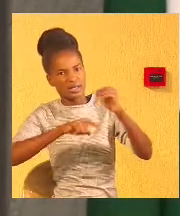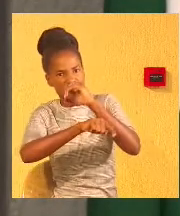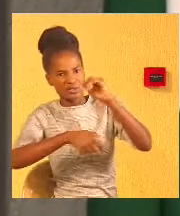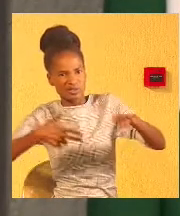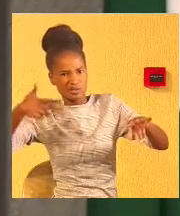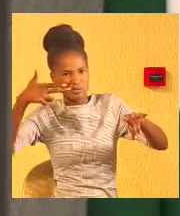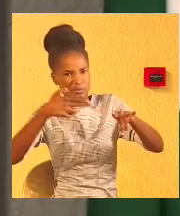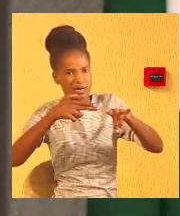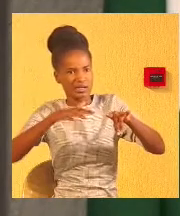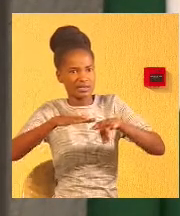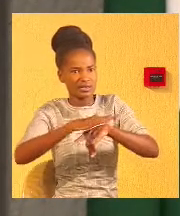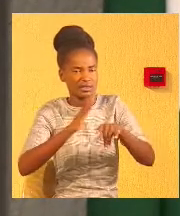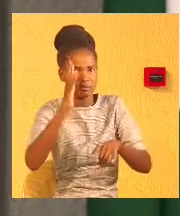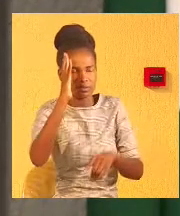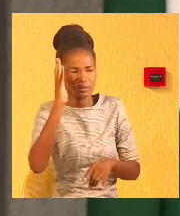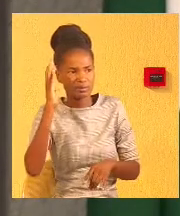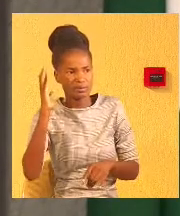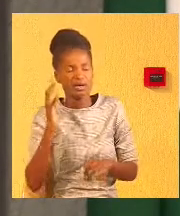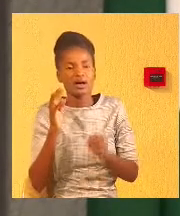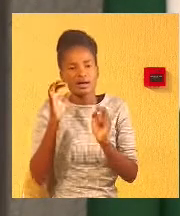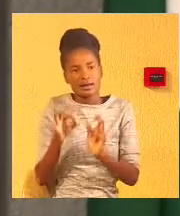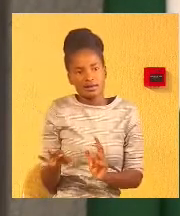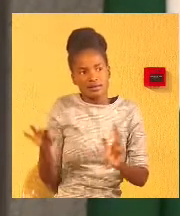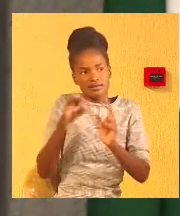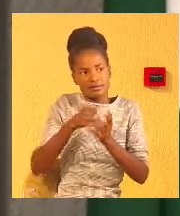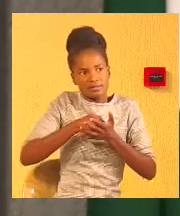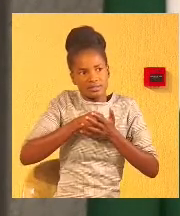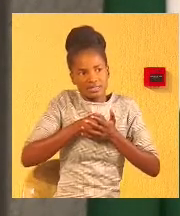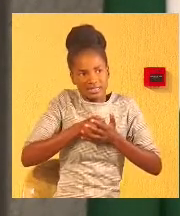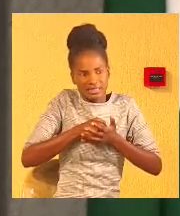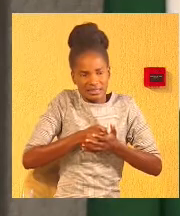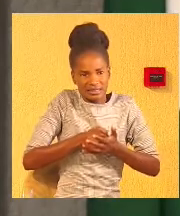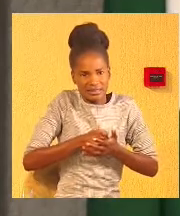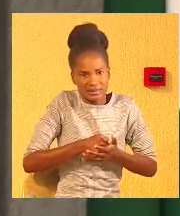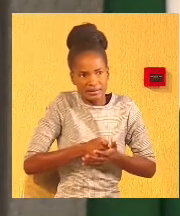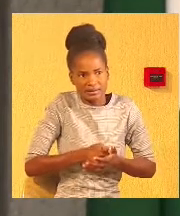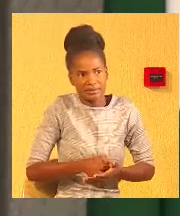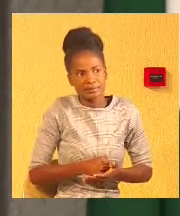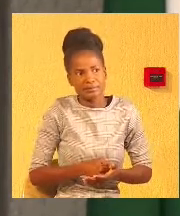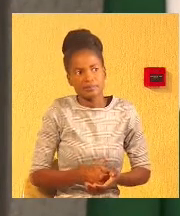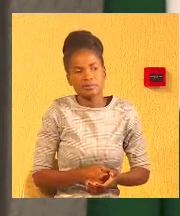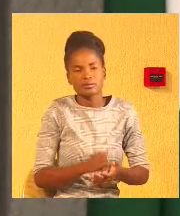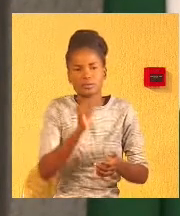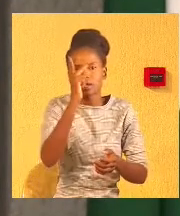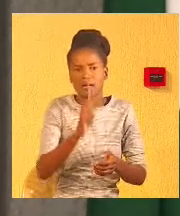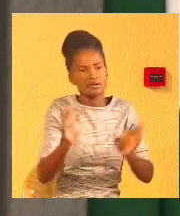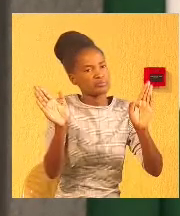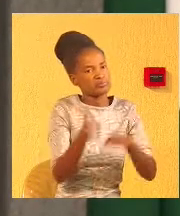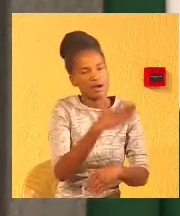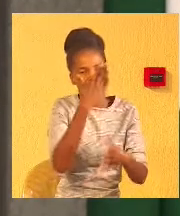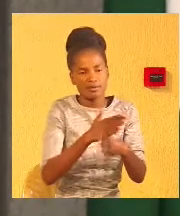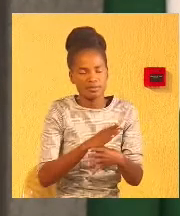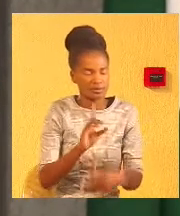industry, farmers are doing all they can to contain any retrenchments.